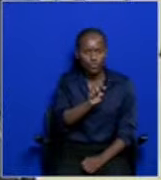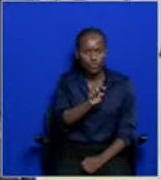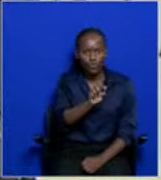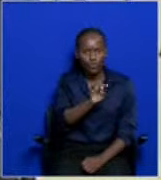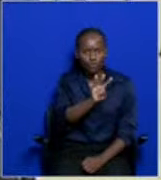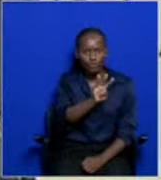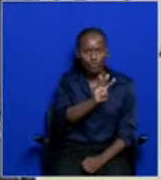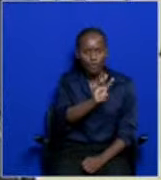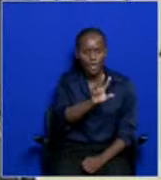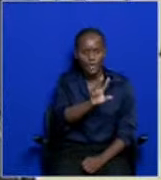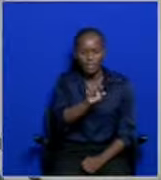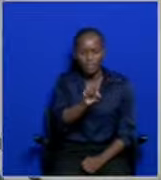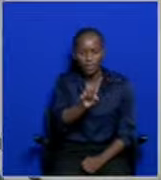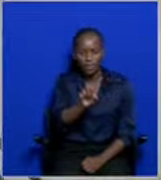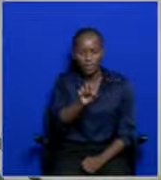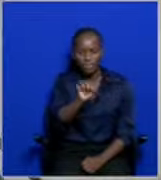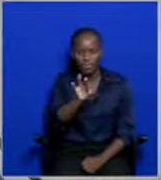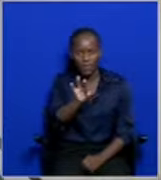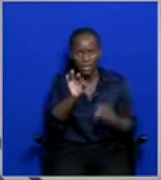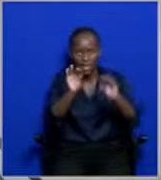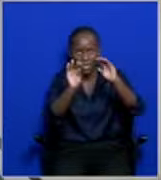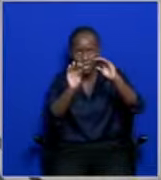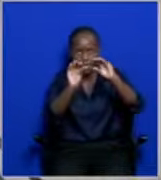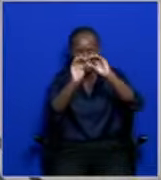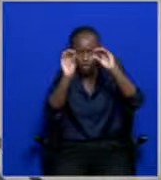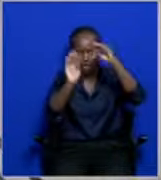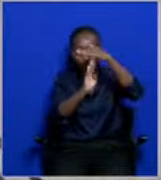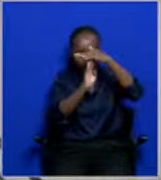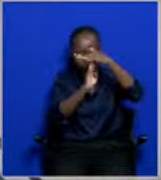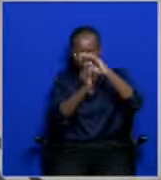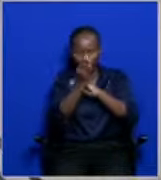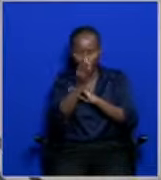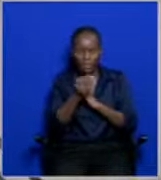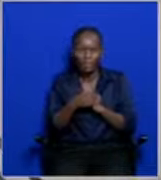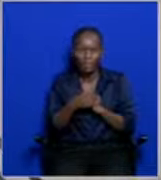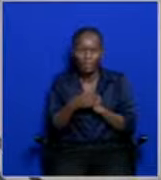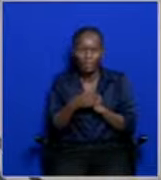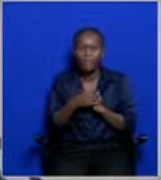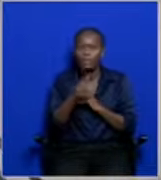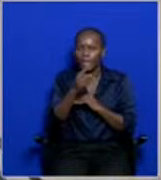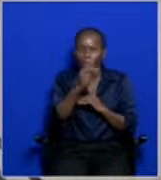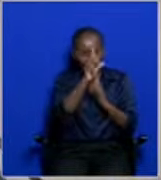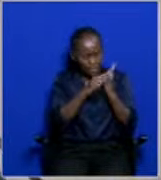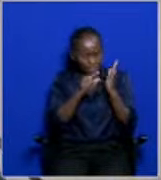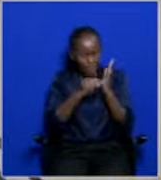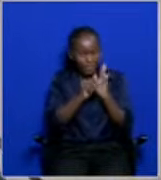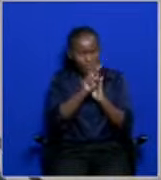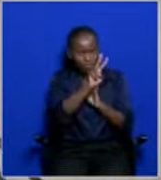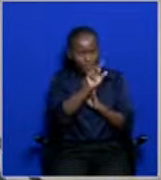Yes. What is that document? It's dated the 27th of August, 2025.